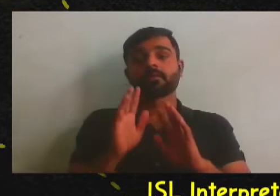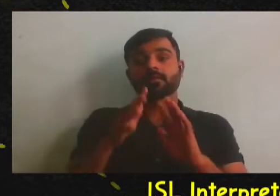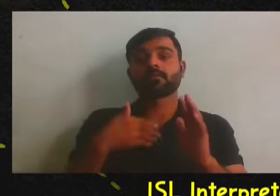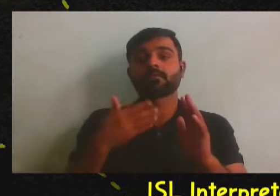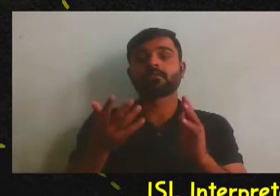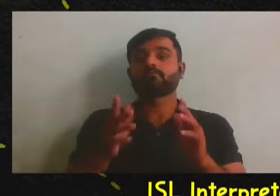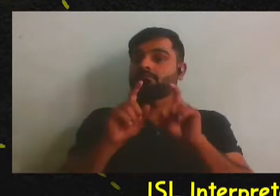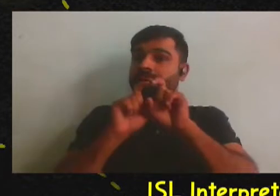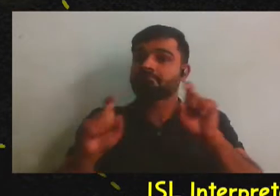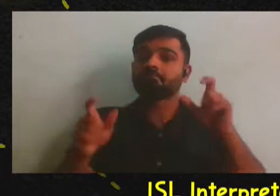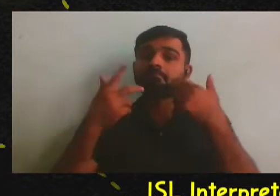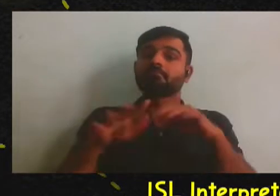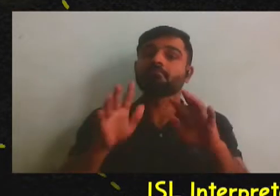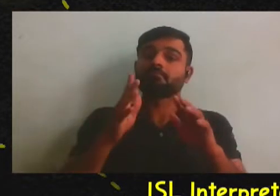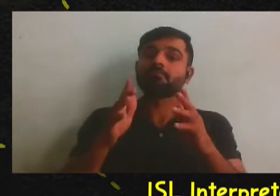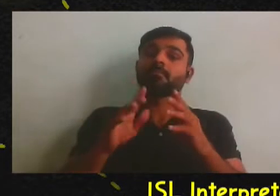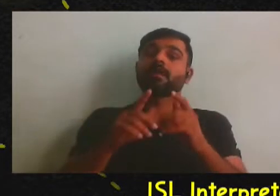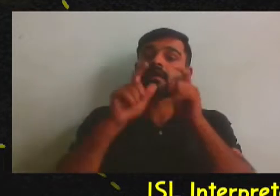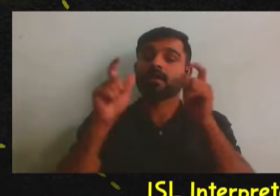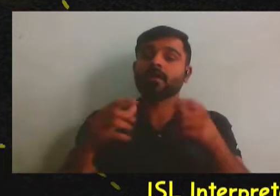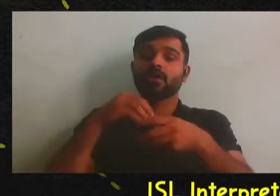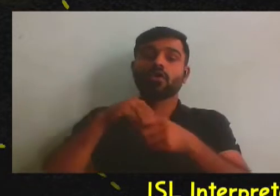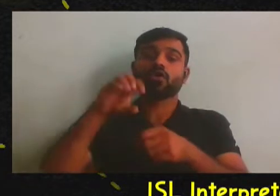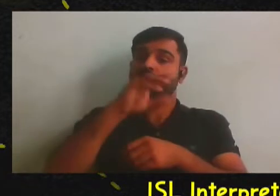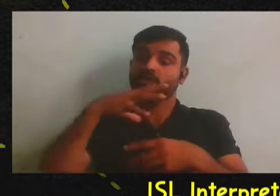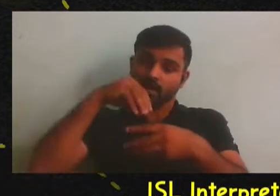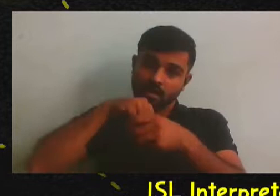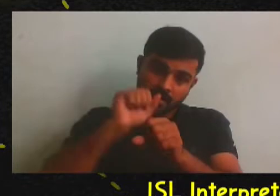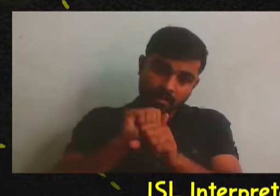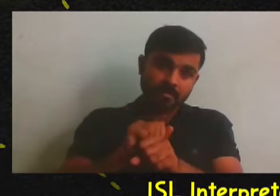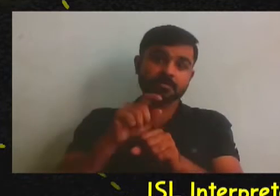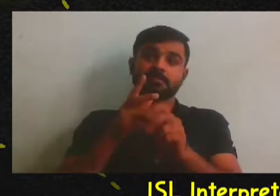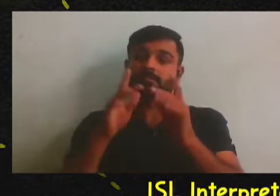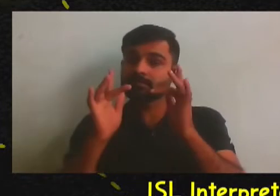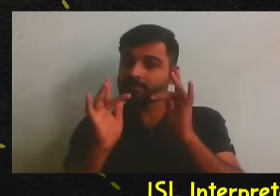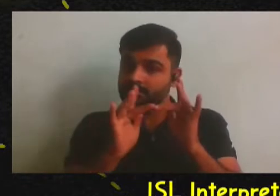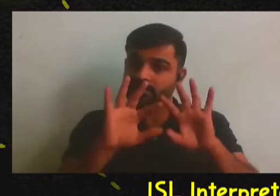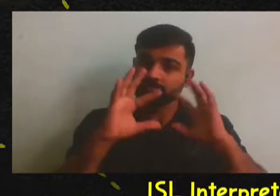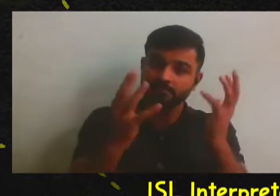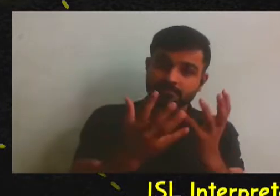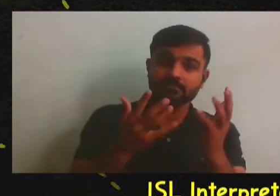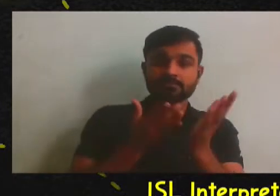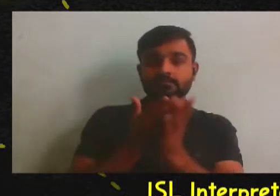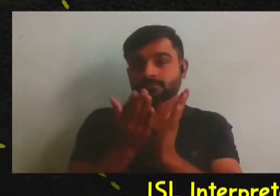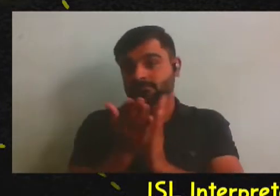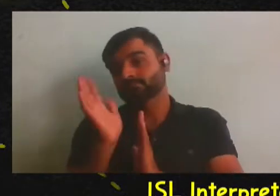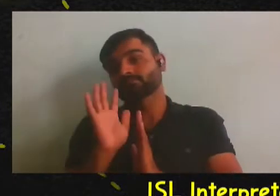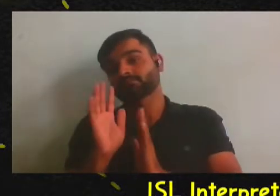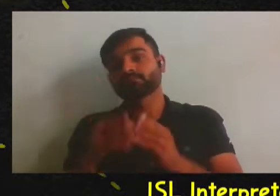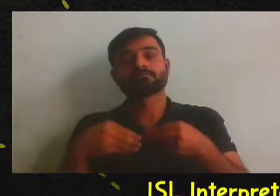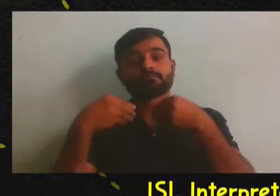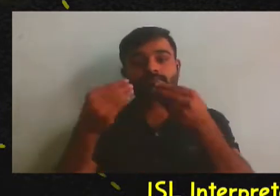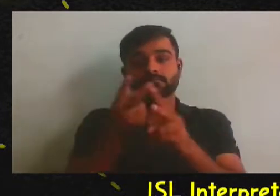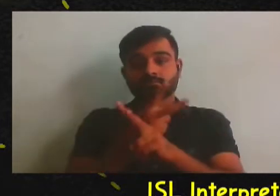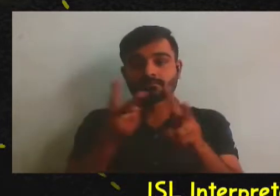becoming clear that as feminist organizations that worked at these intersections, the online world, in a way, could provide a sort